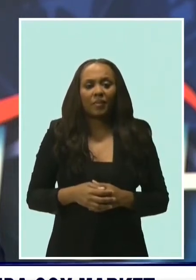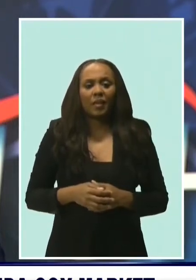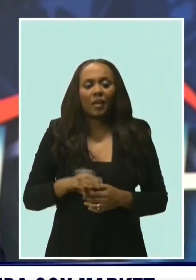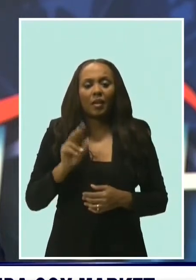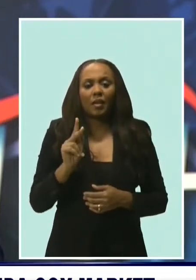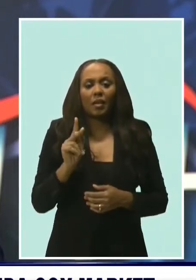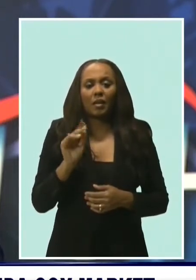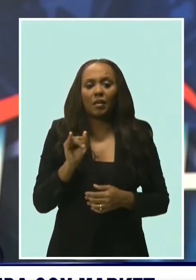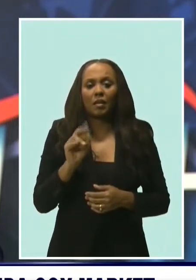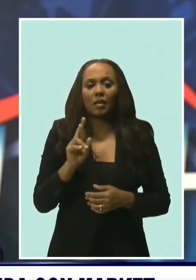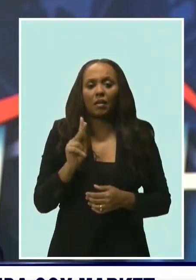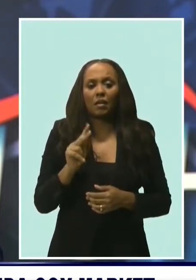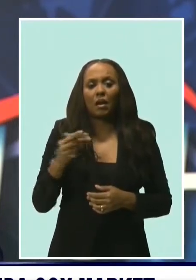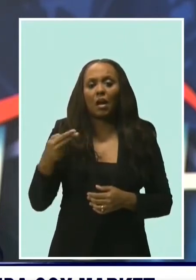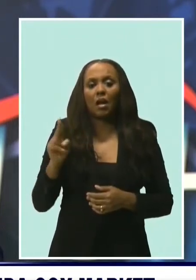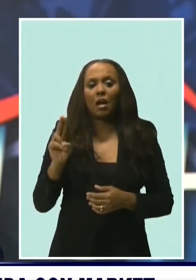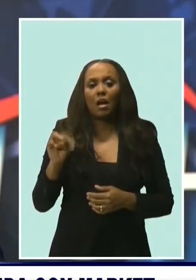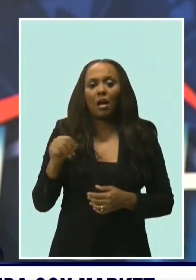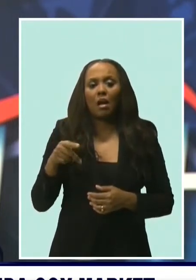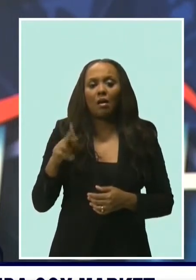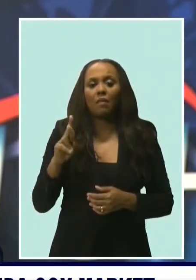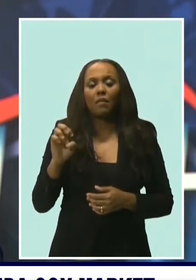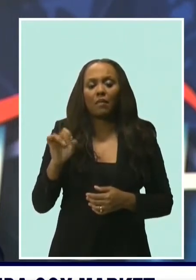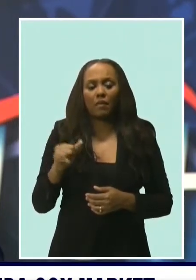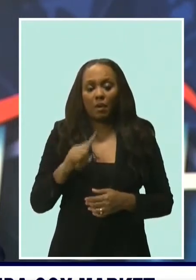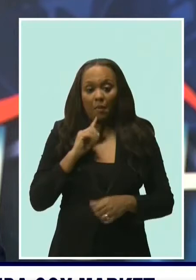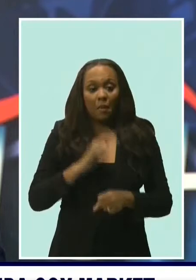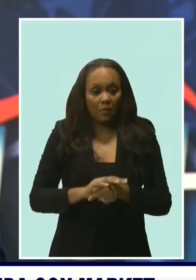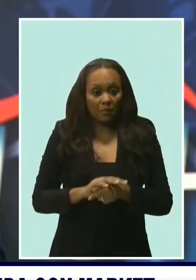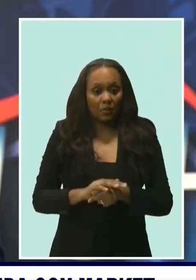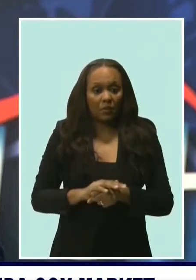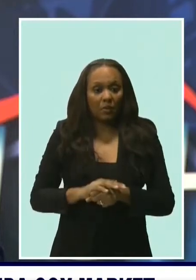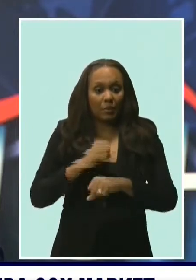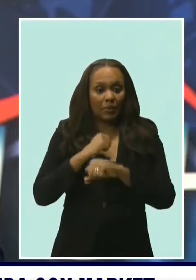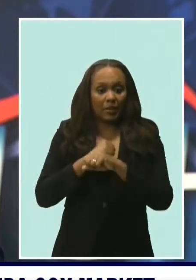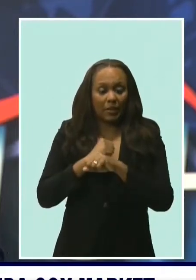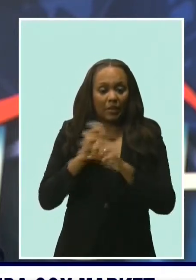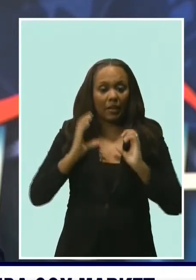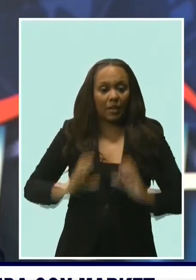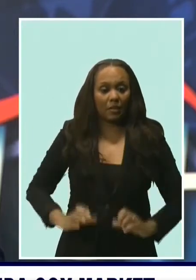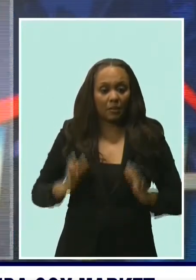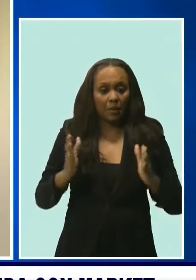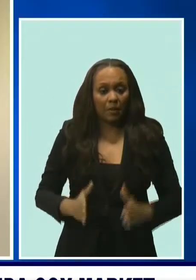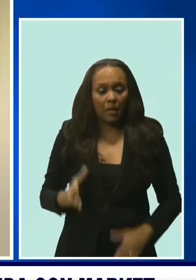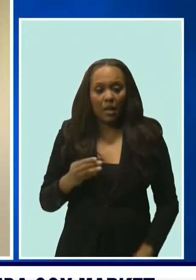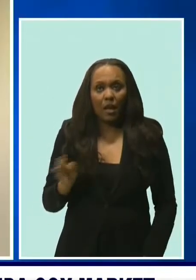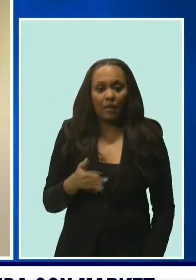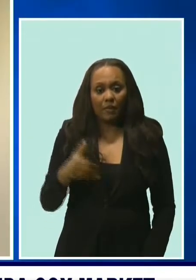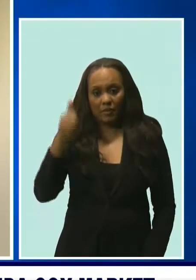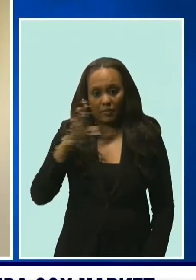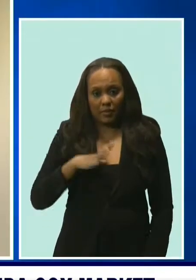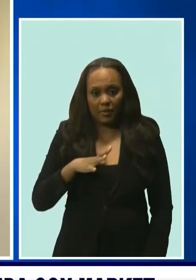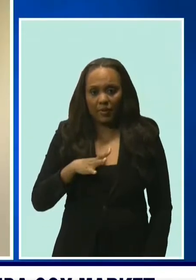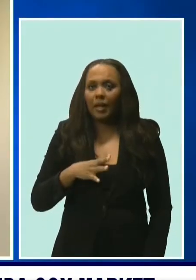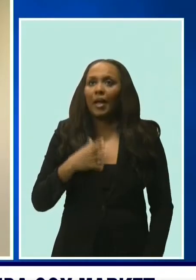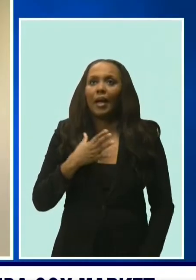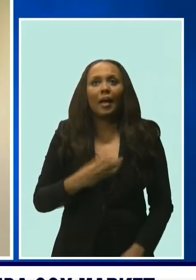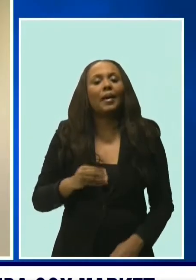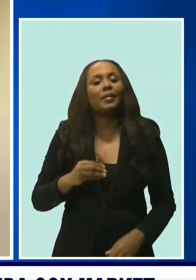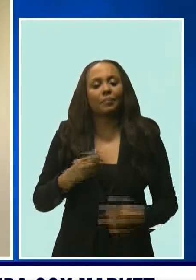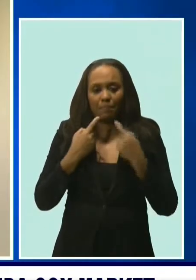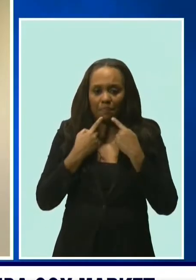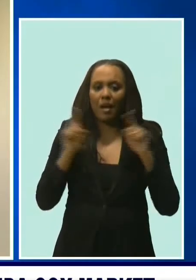type. Meanwhile, opposition leader Bishop Joseph Atherley has questioned the urgency behind the debate and passage of today's Remote